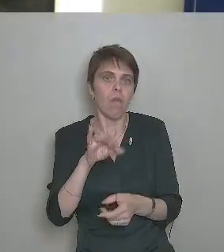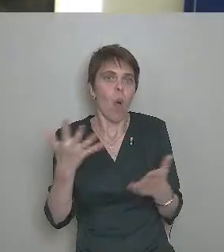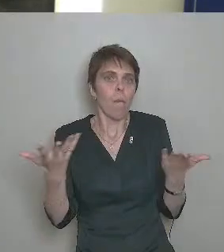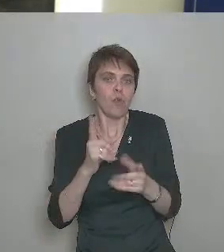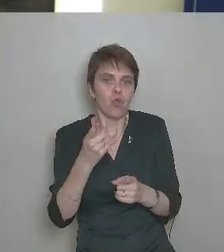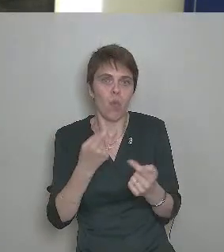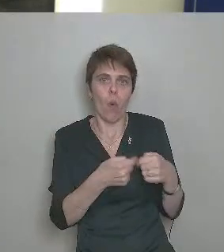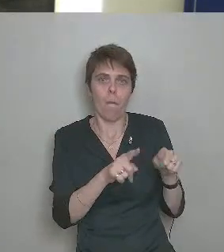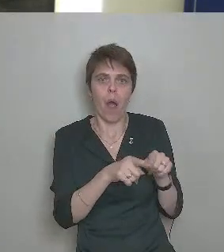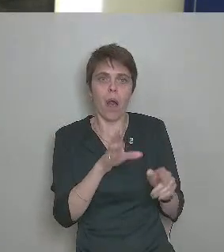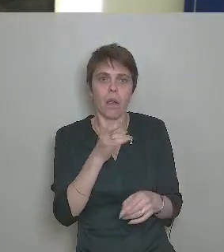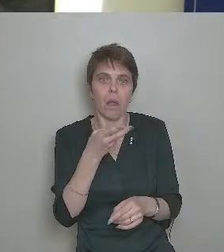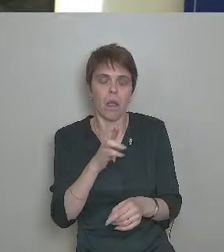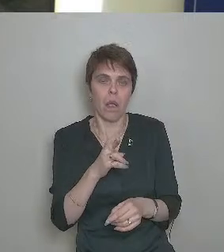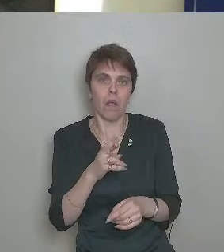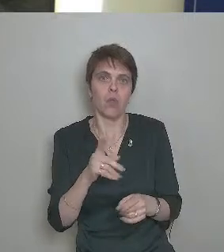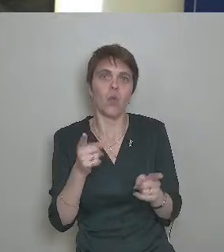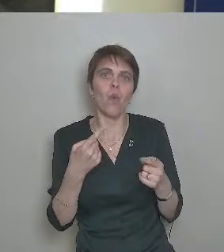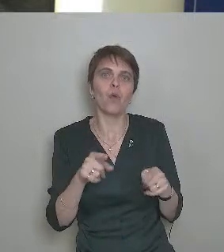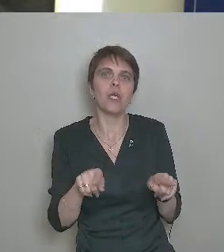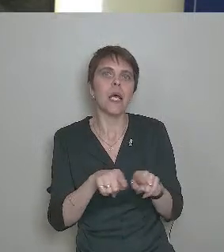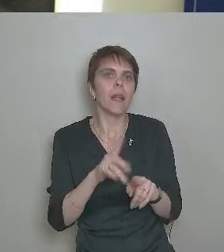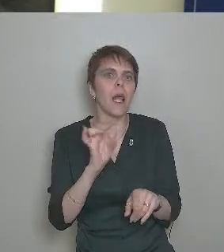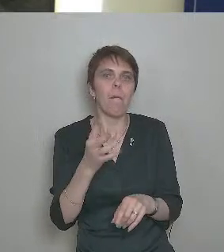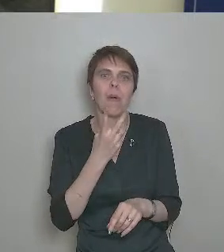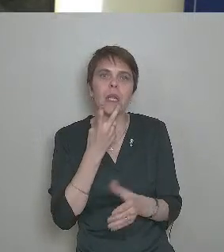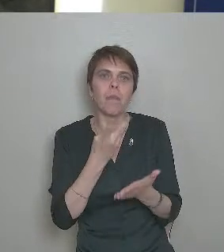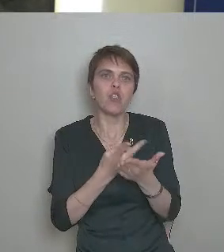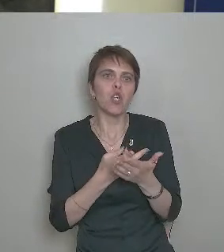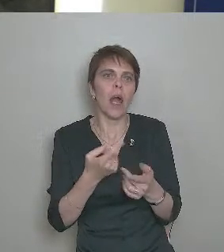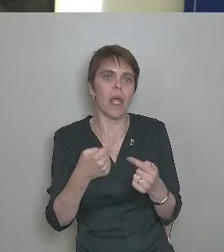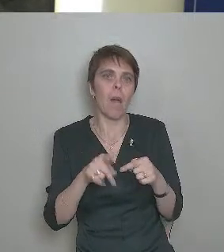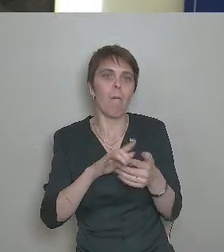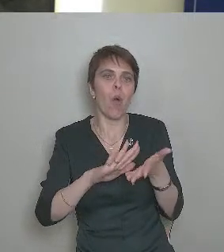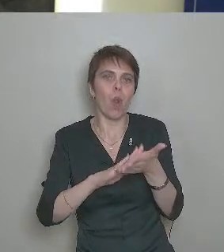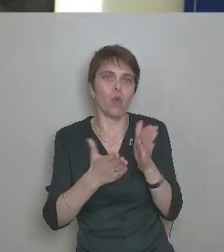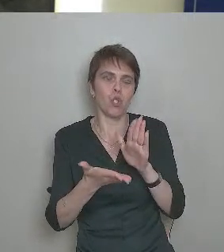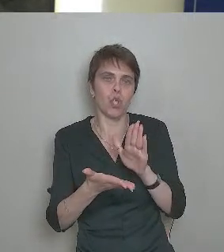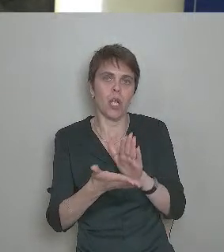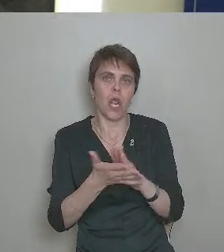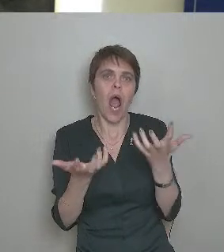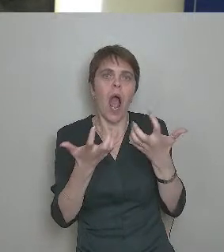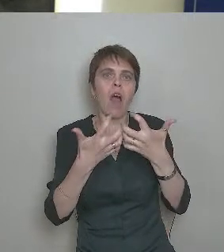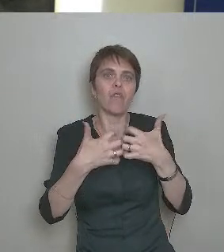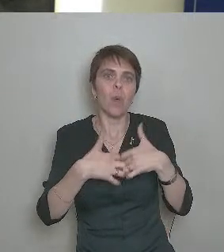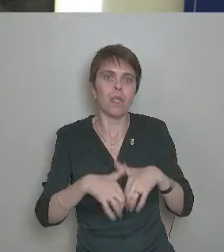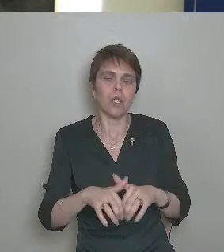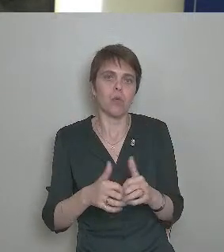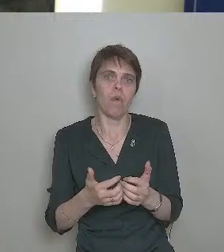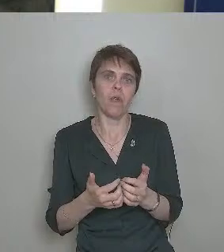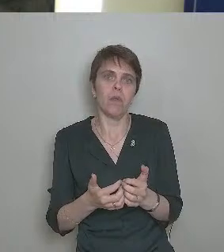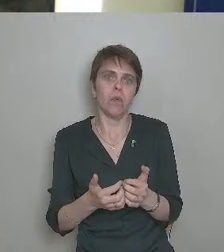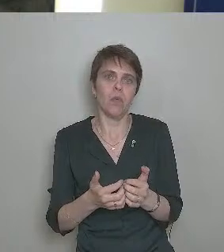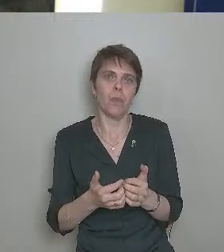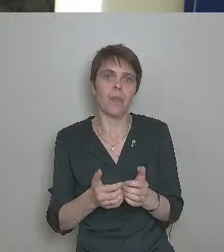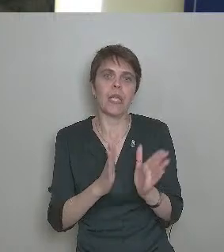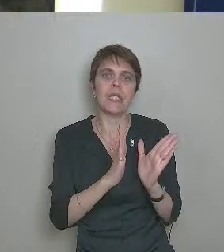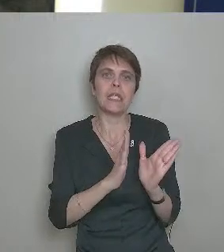a deposit, so why the party cannot take this reference? Well,